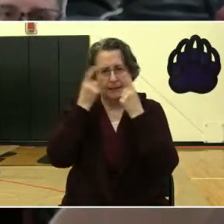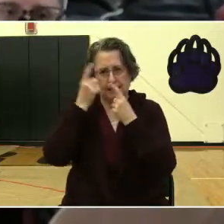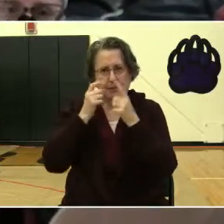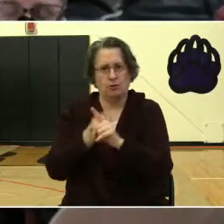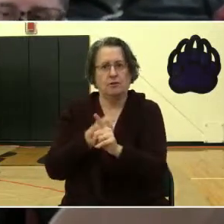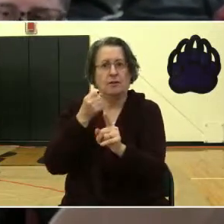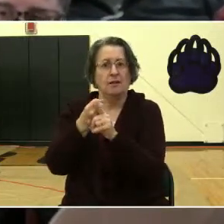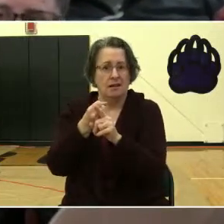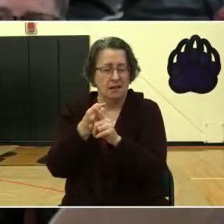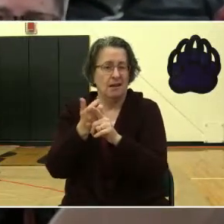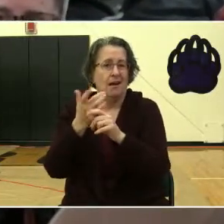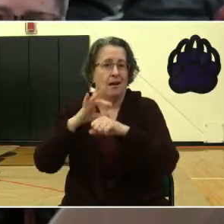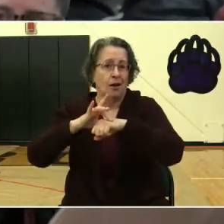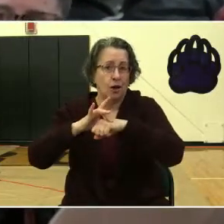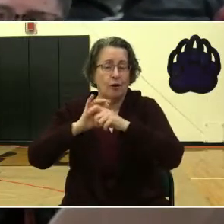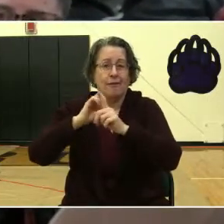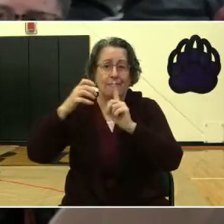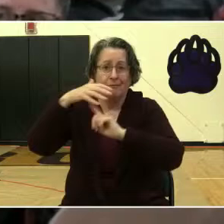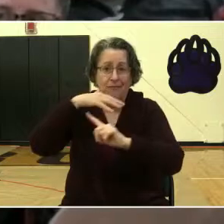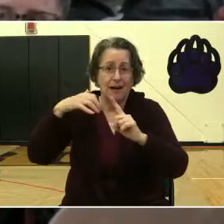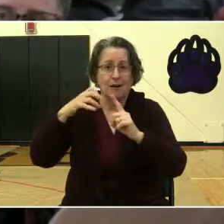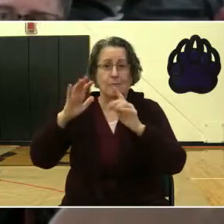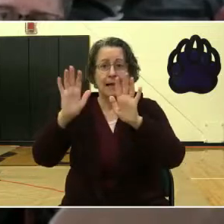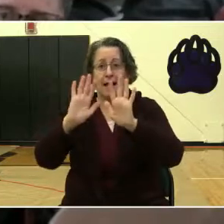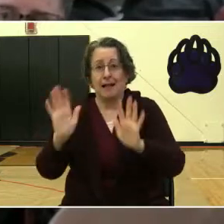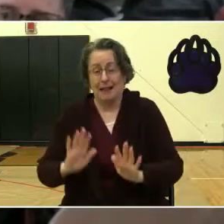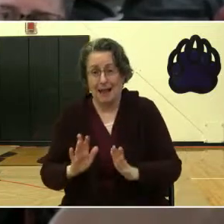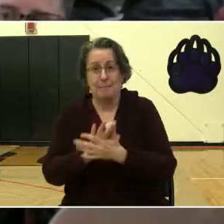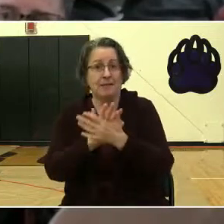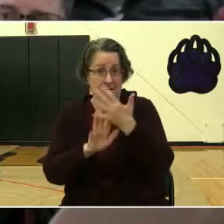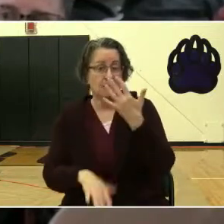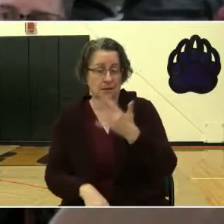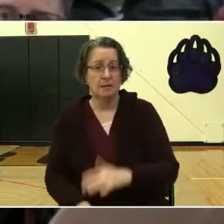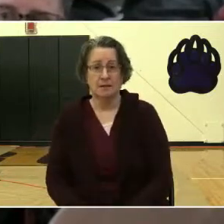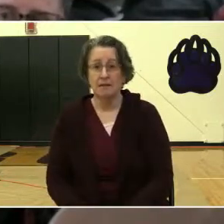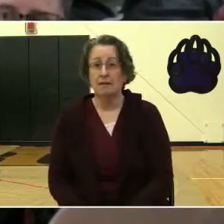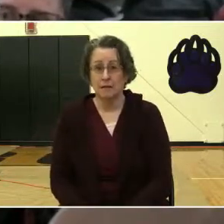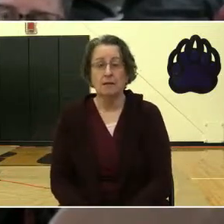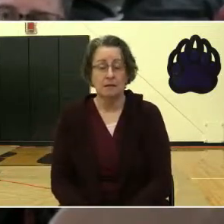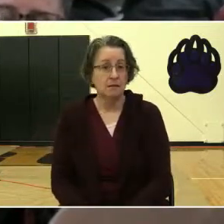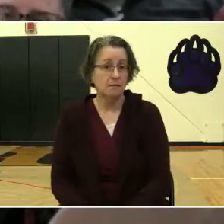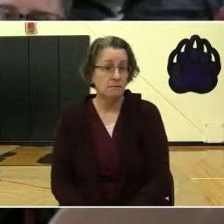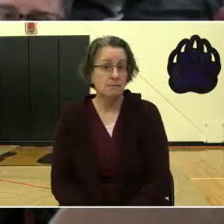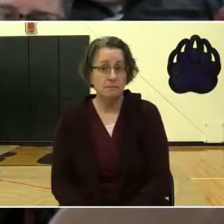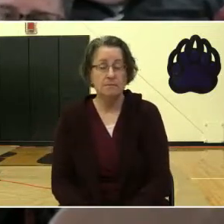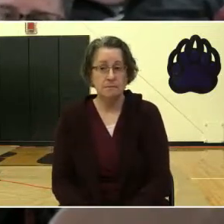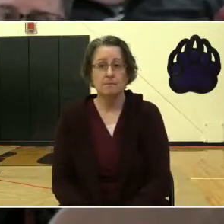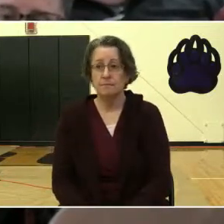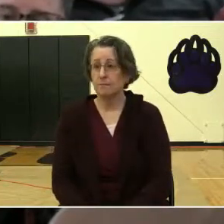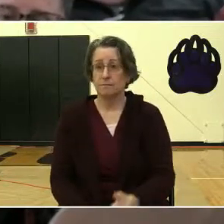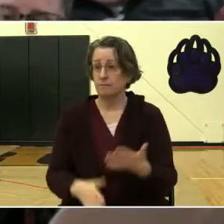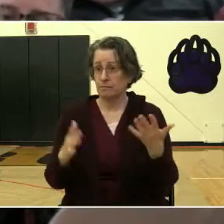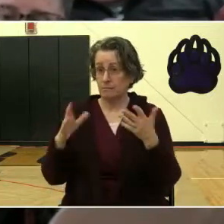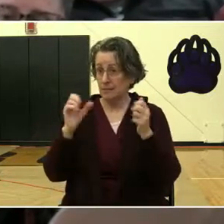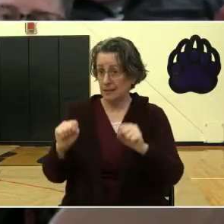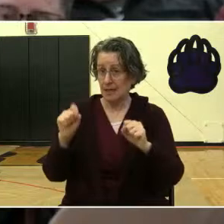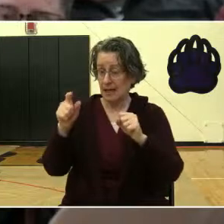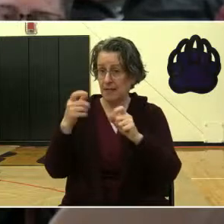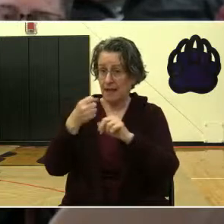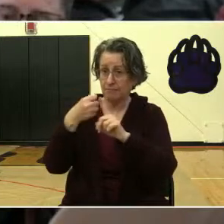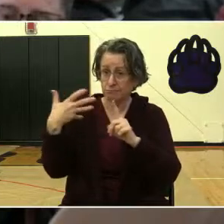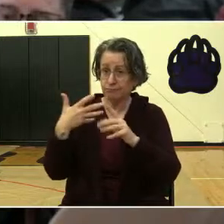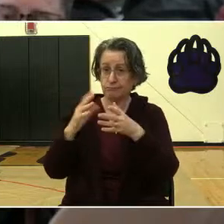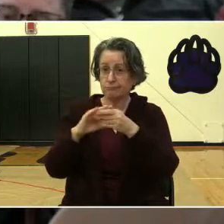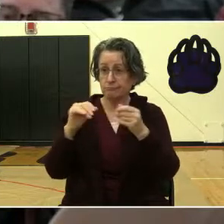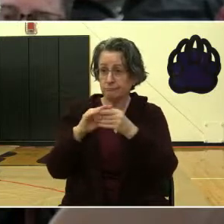we necessarily know about it um so it would be I would be interested in hearing you know what's what positive things have been done across the